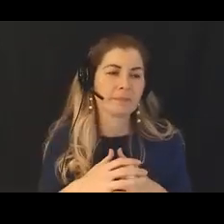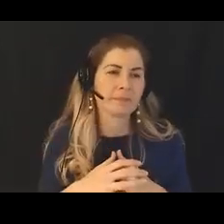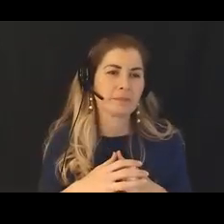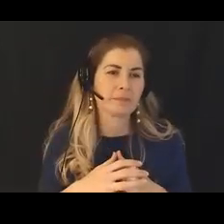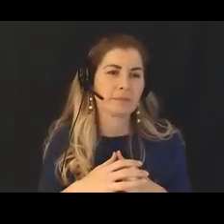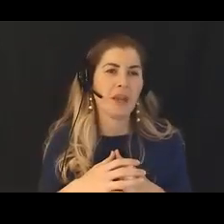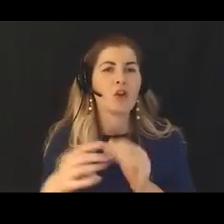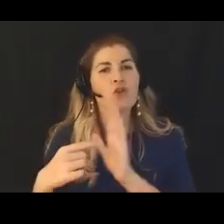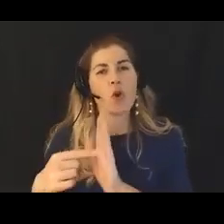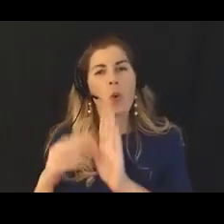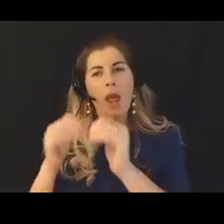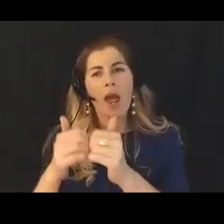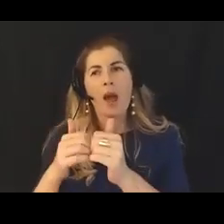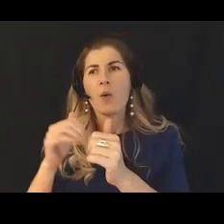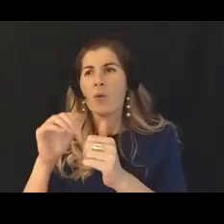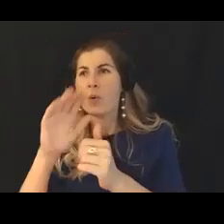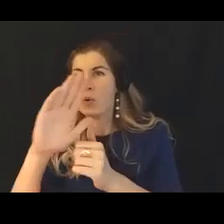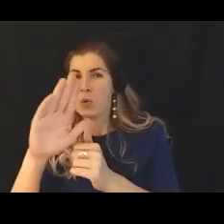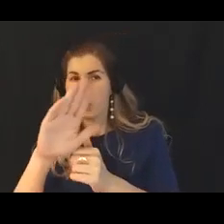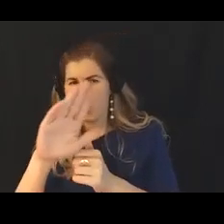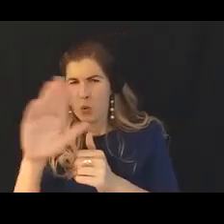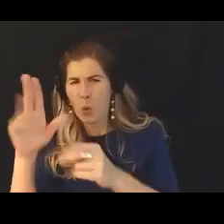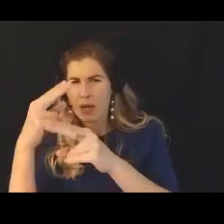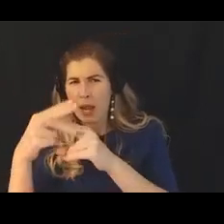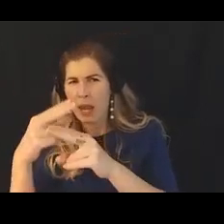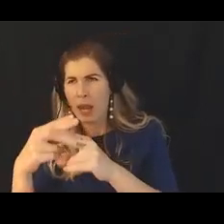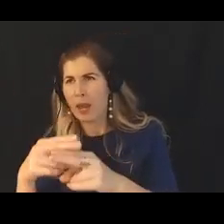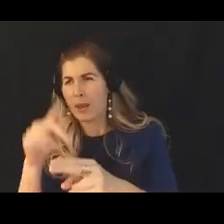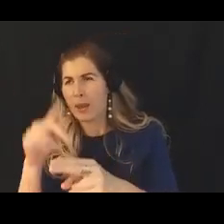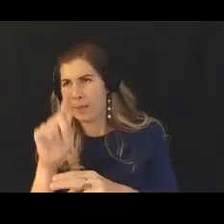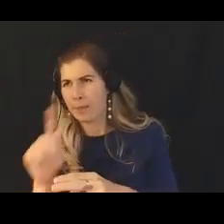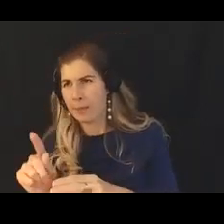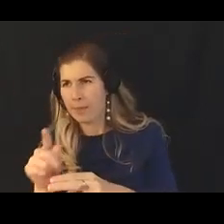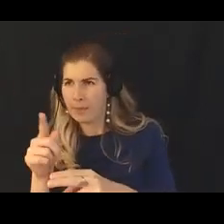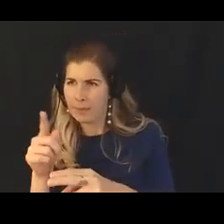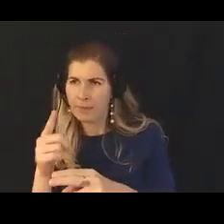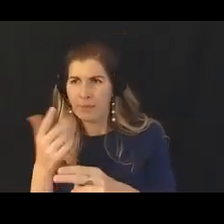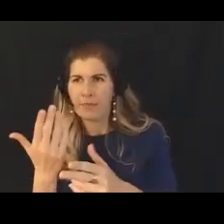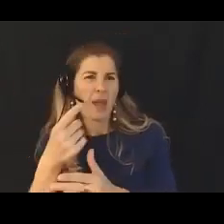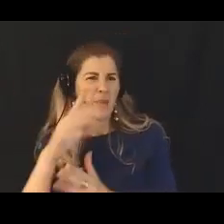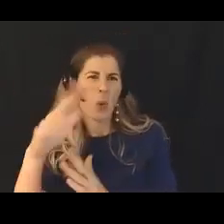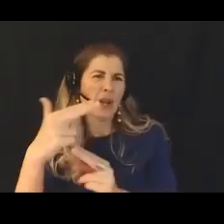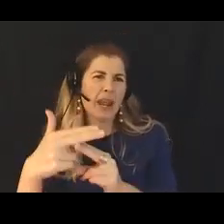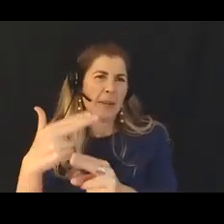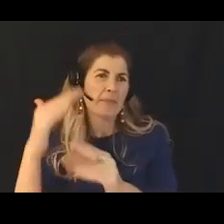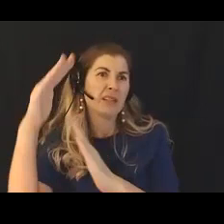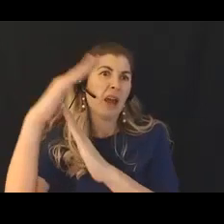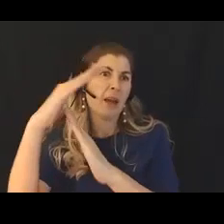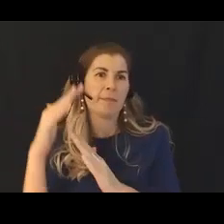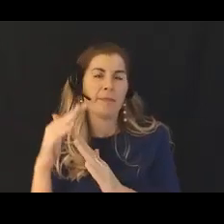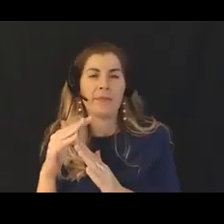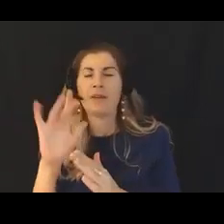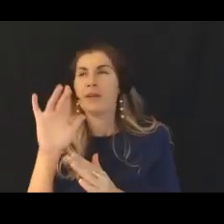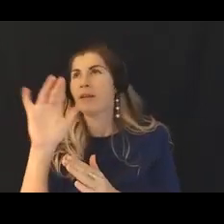How you can rename yourself. So find your name in the list. You're probably at the top. You can hover over it and then click